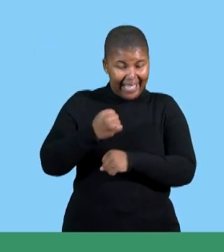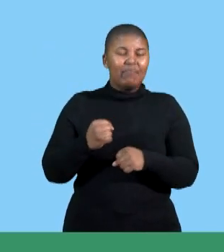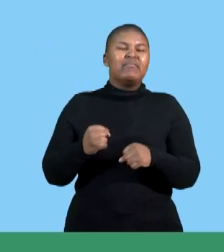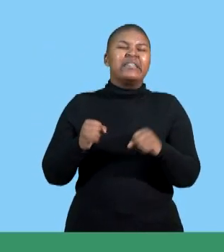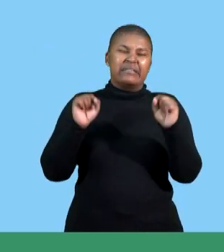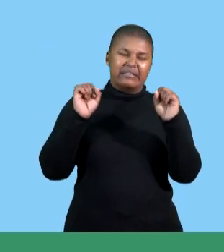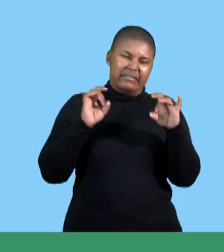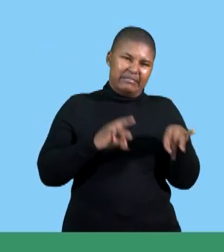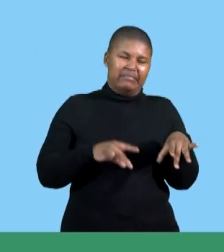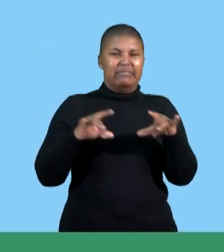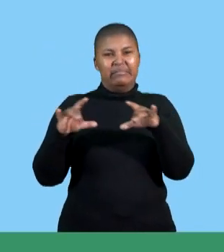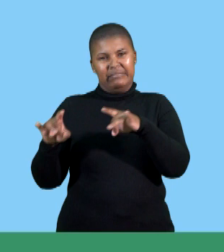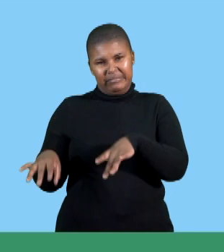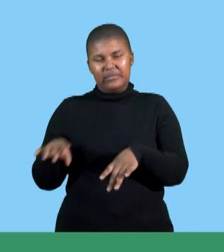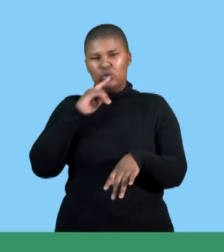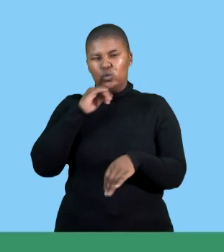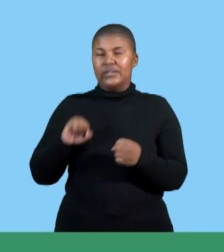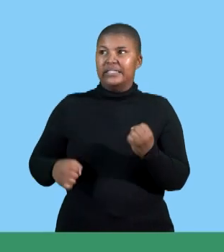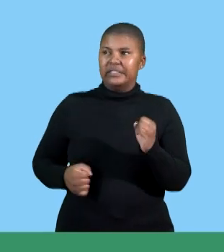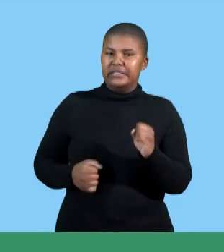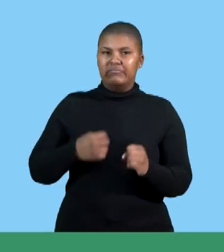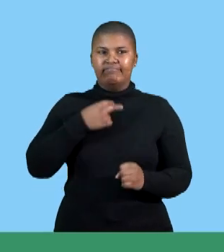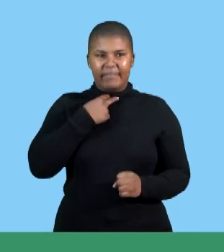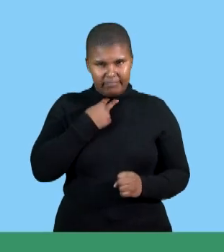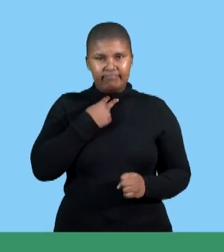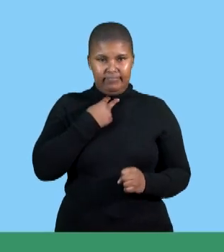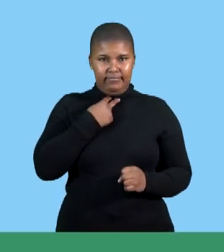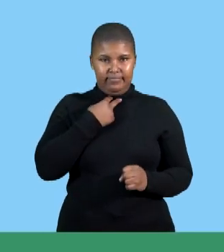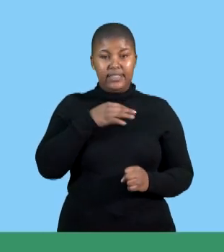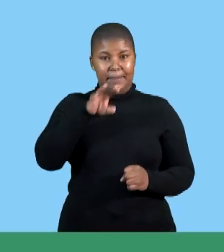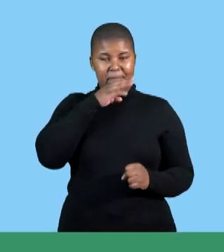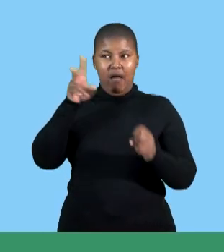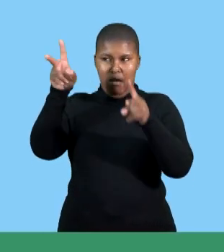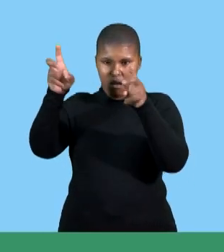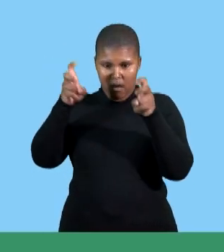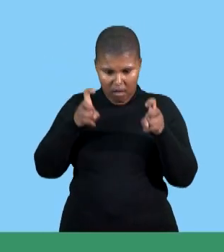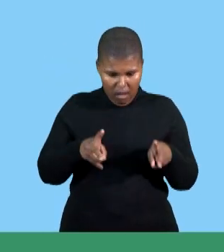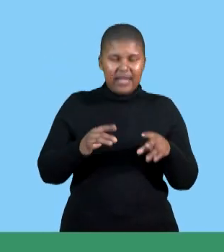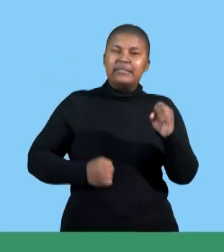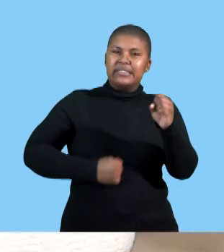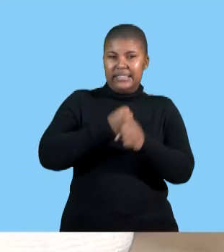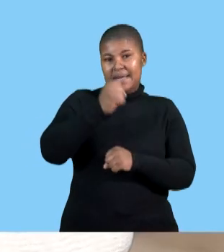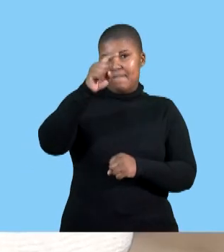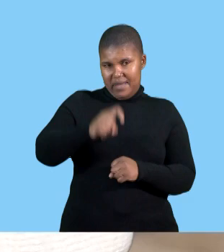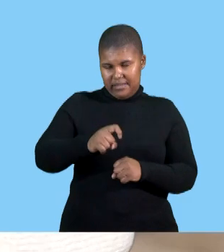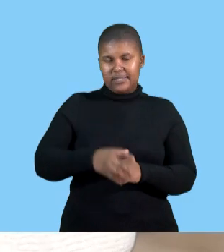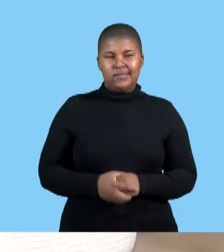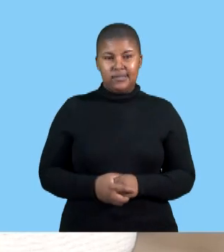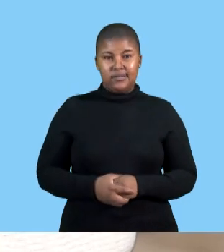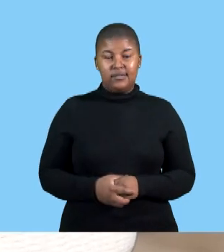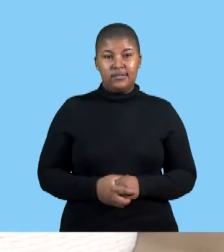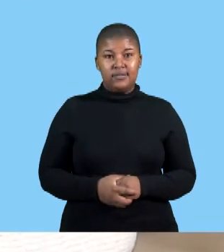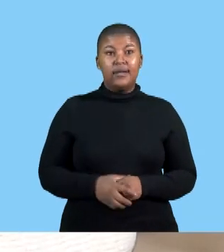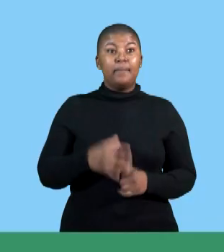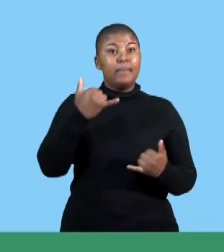As is. Remember, that is the rule that we learned. As is, word for word, the same thing that you're taking. So here's the solution.